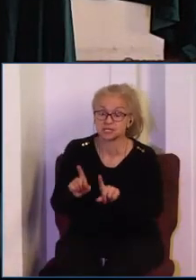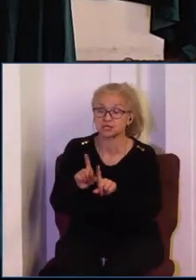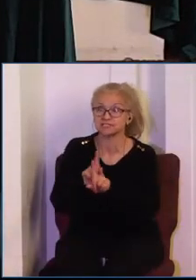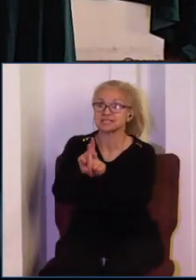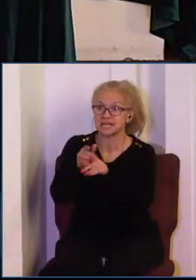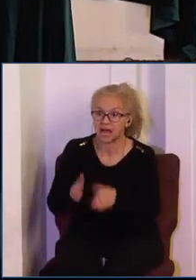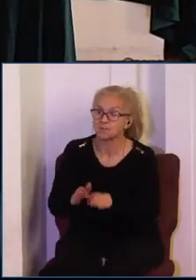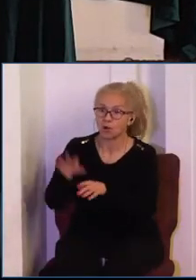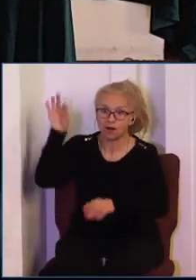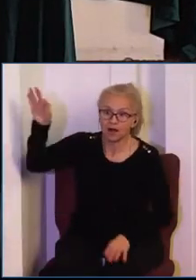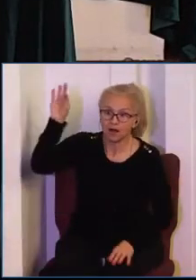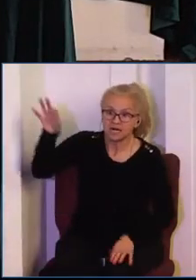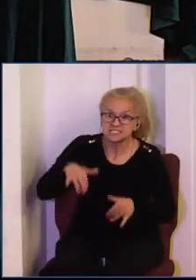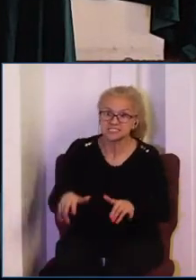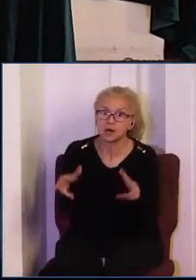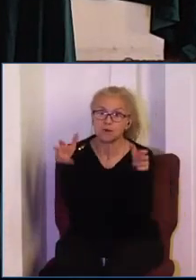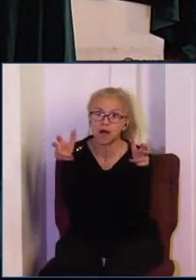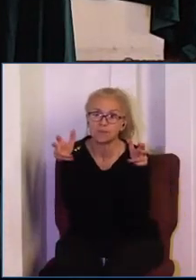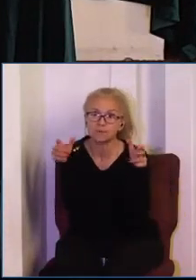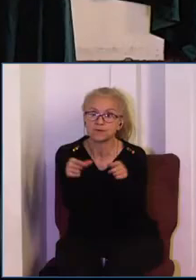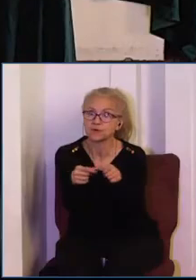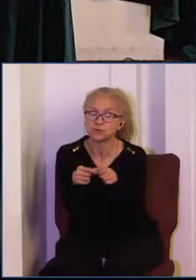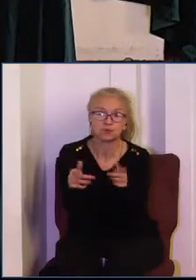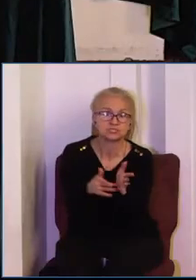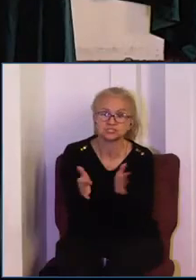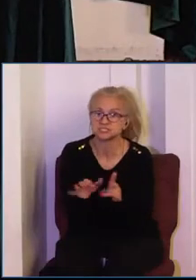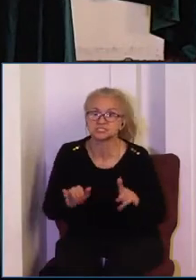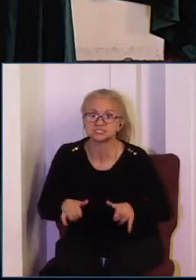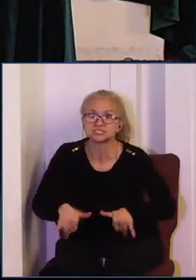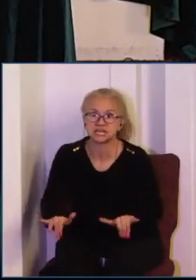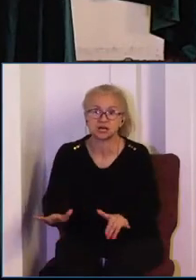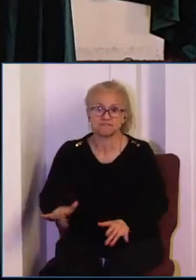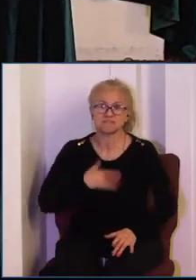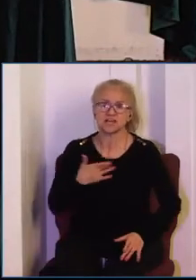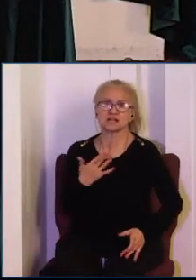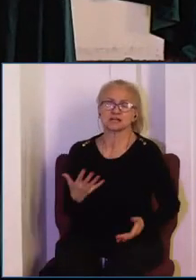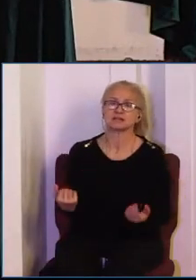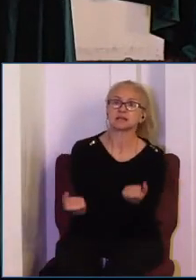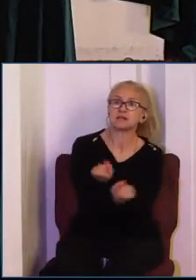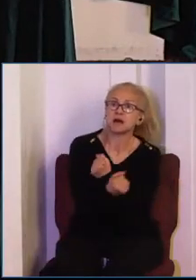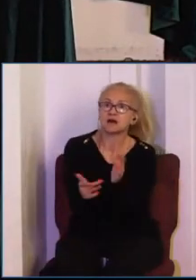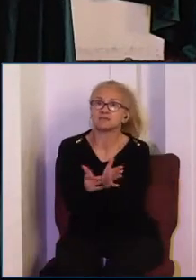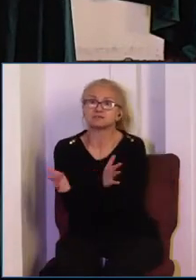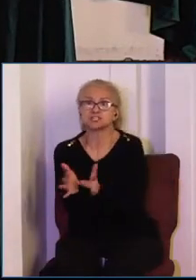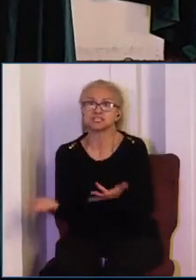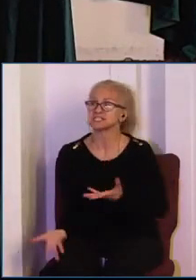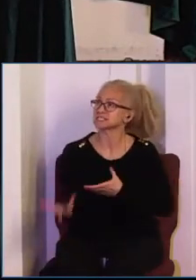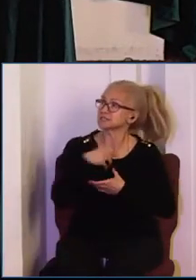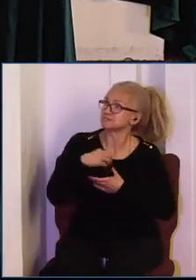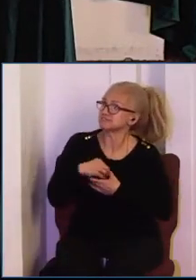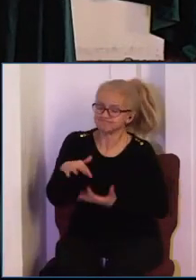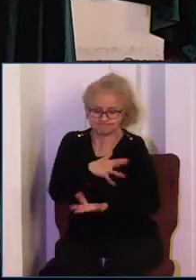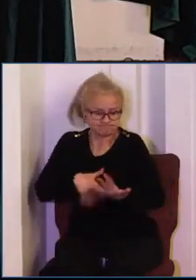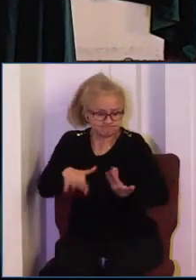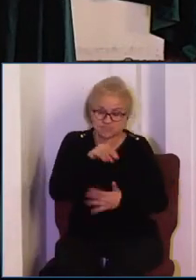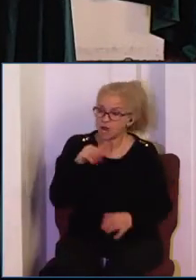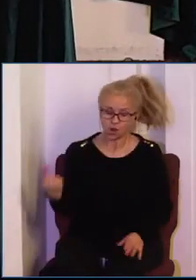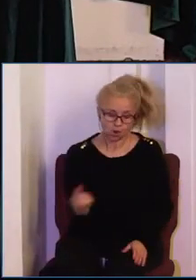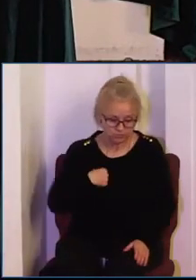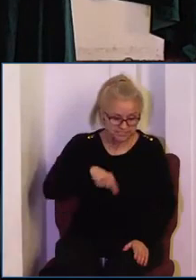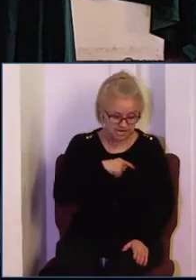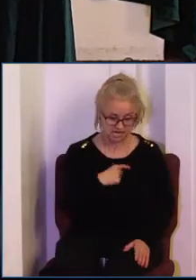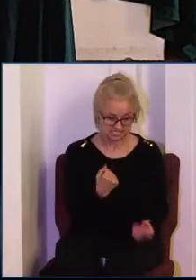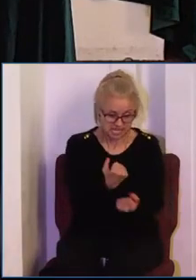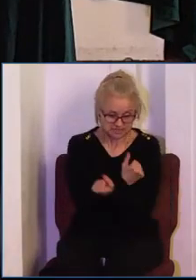discipled, still listening to the words of Jesus, still feeling that love of Jesus. You see, it's not just about us